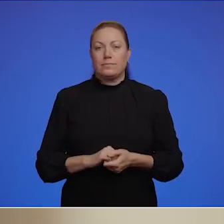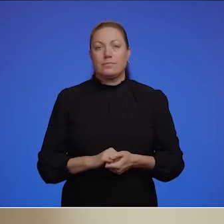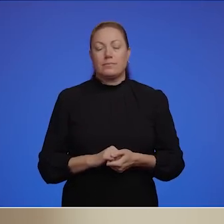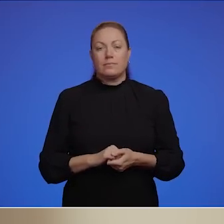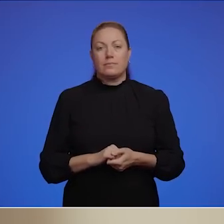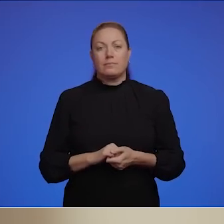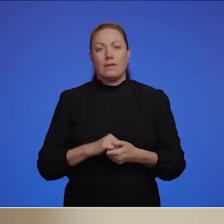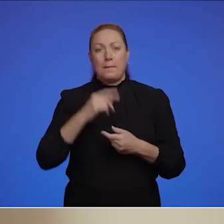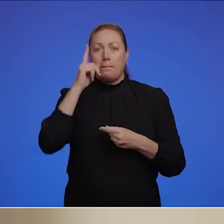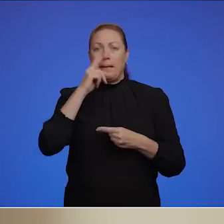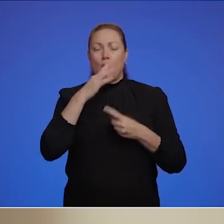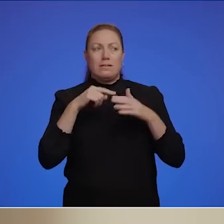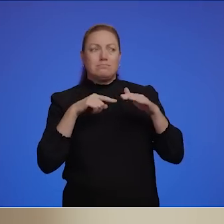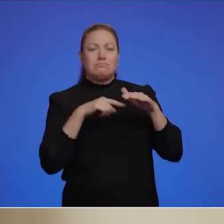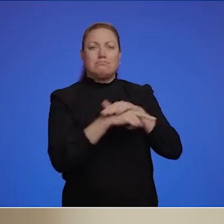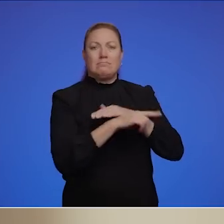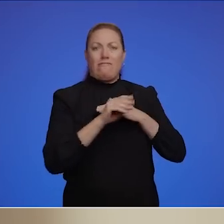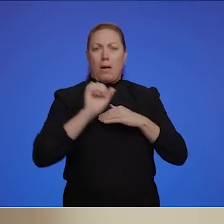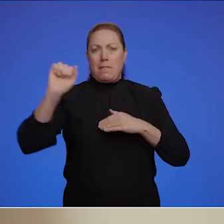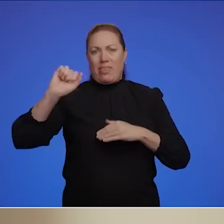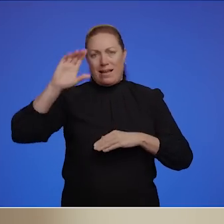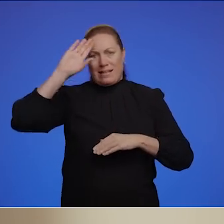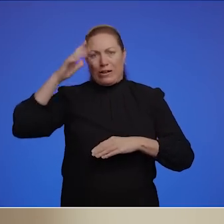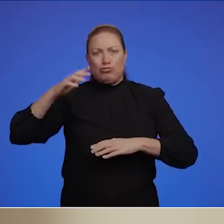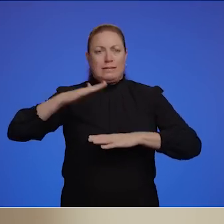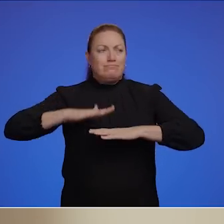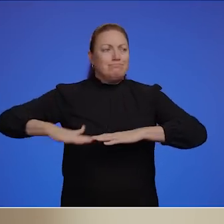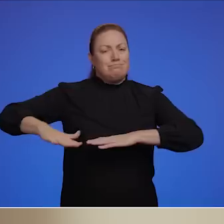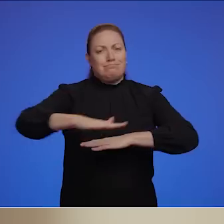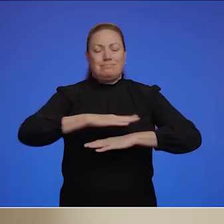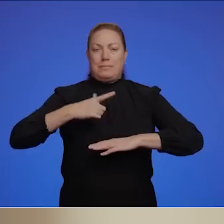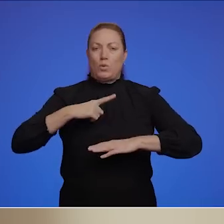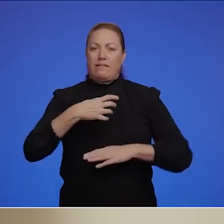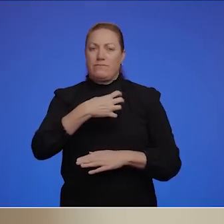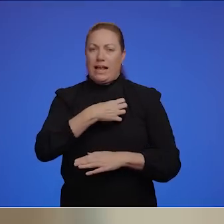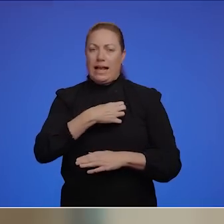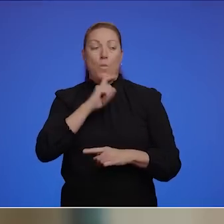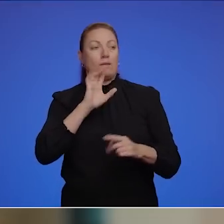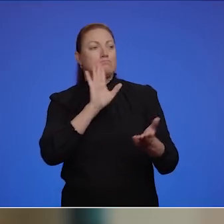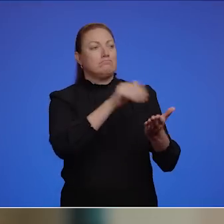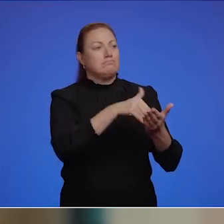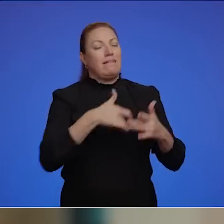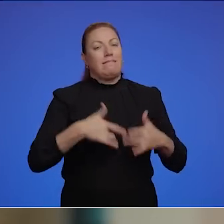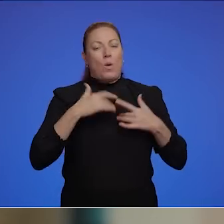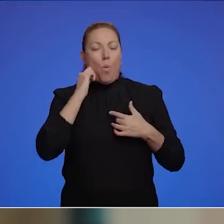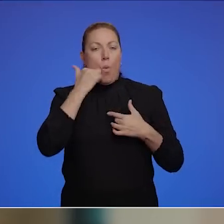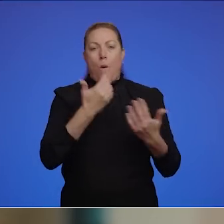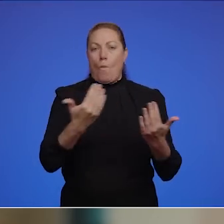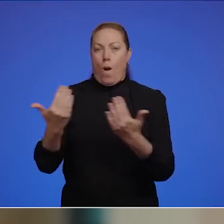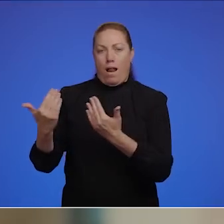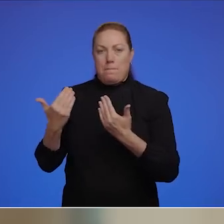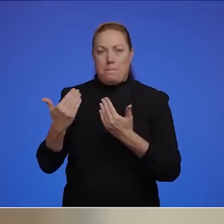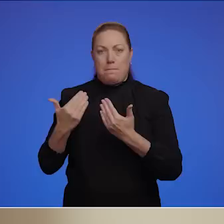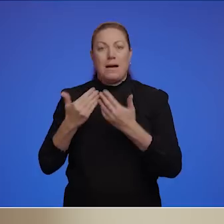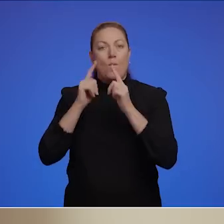in fear receive a warm welcome at their journey's end. Lord, hear us. Lord, hear our